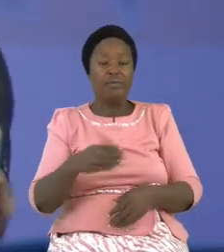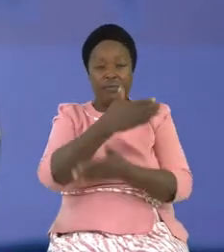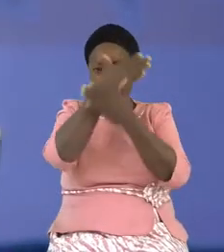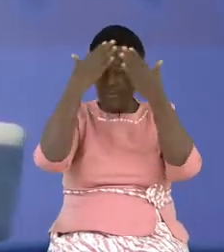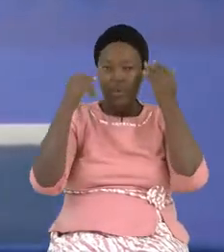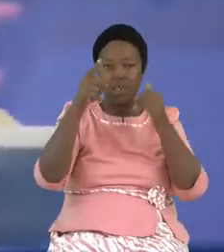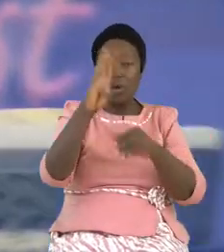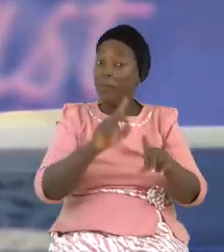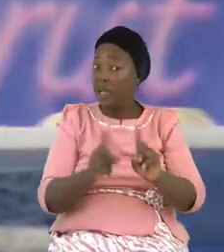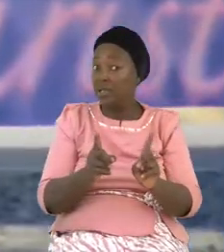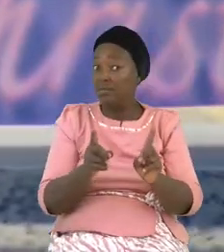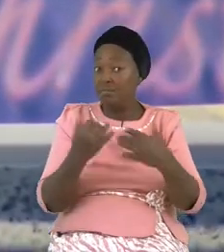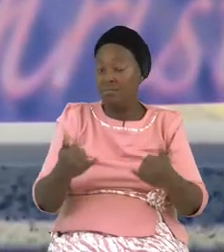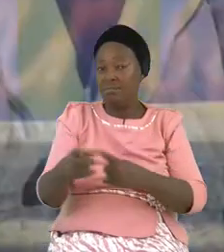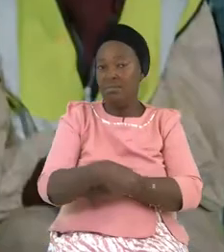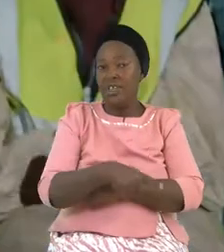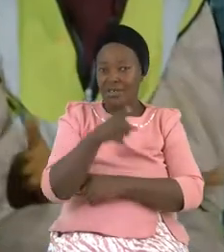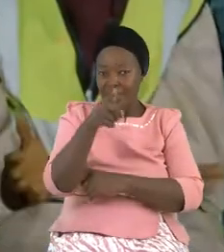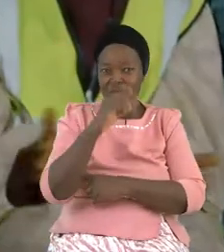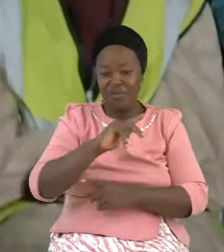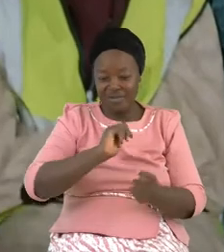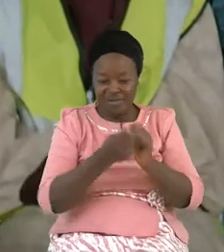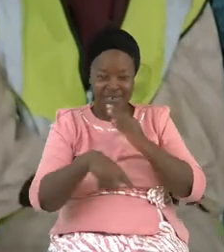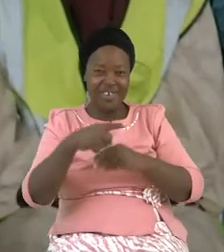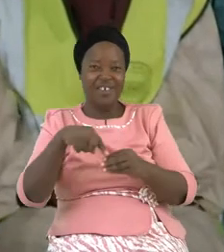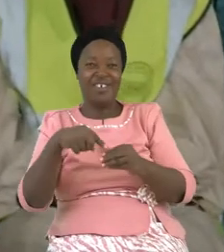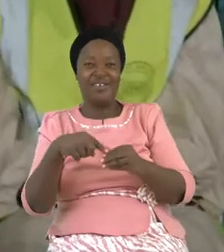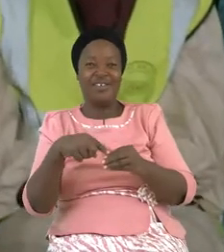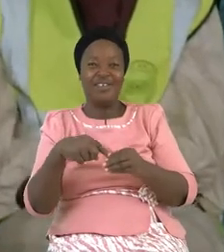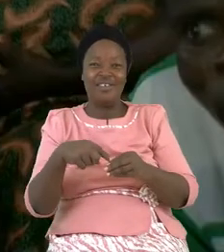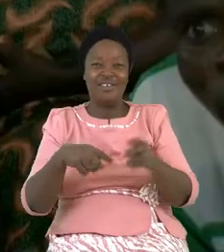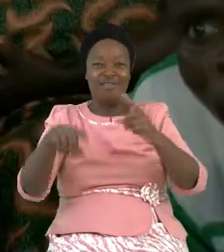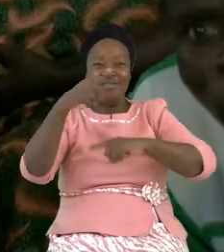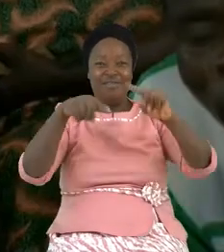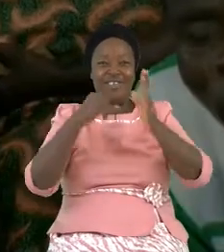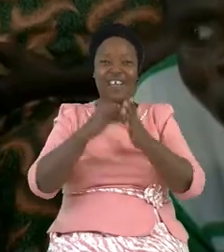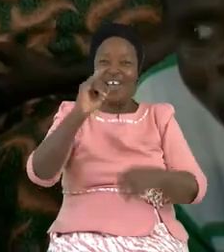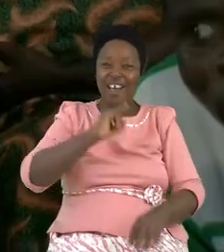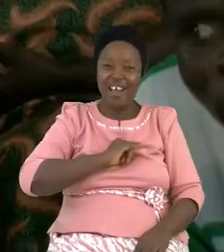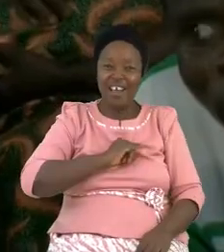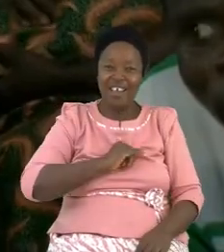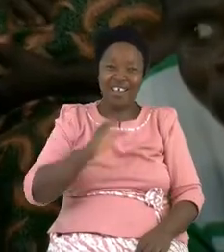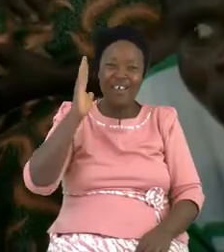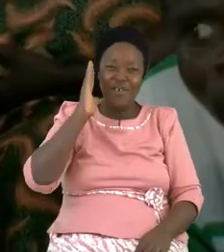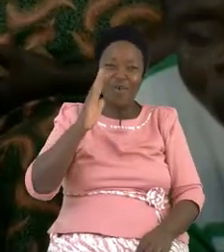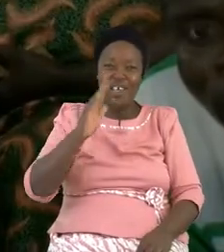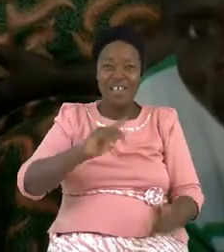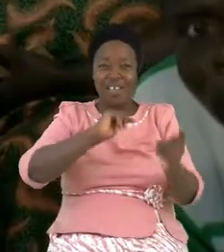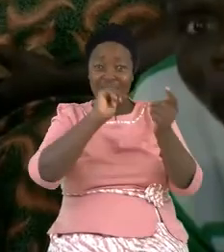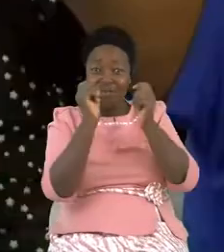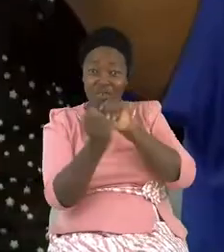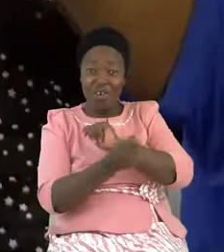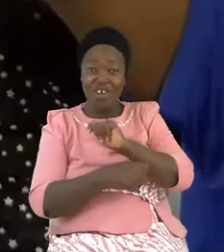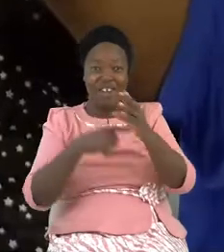But today, you will turn around. I will turn around. Where are you? I will turn